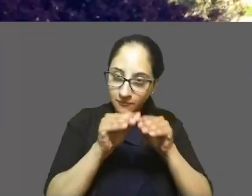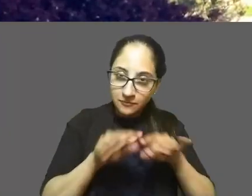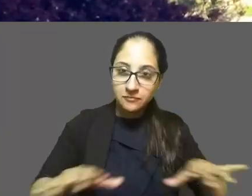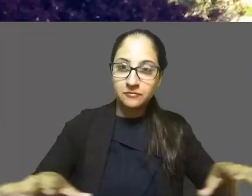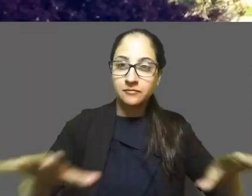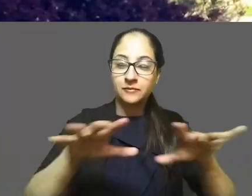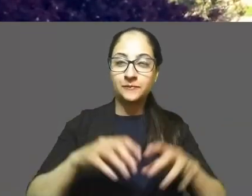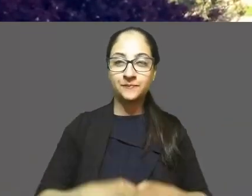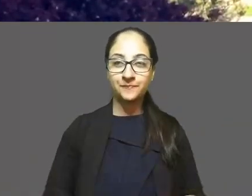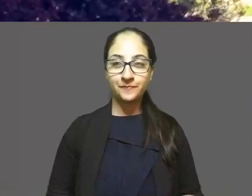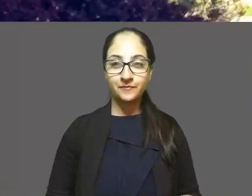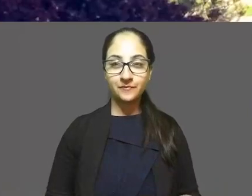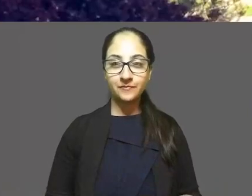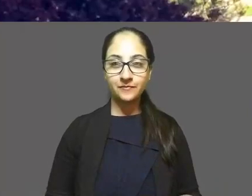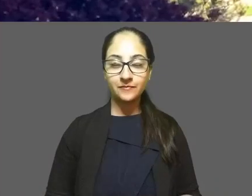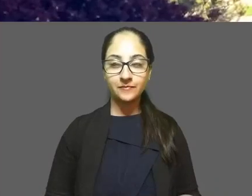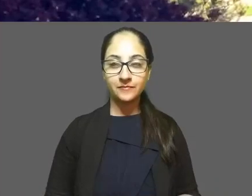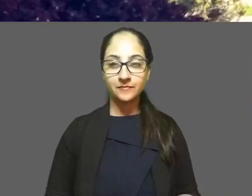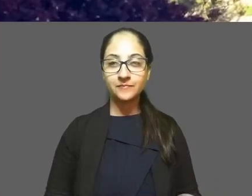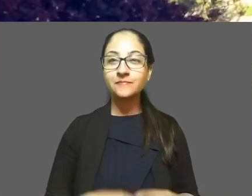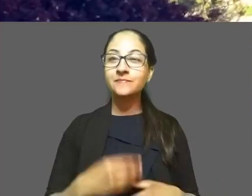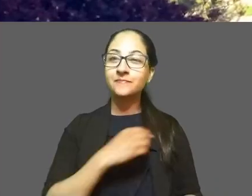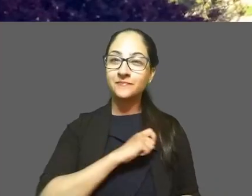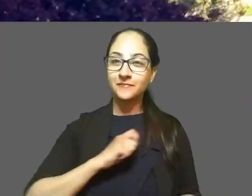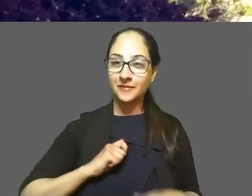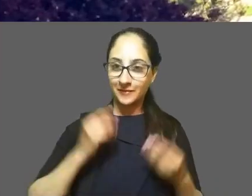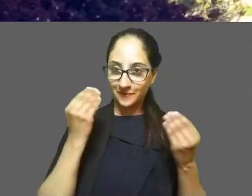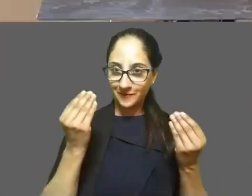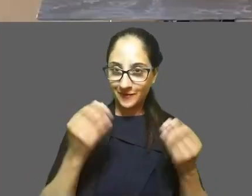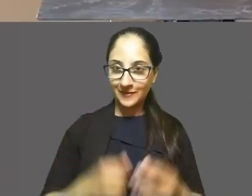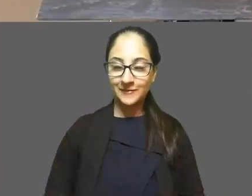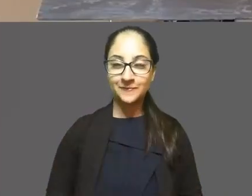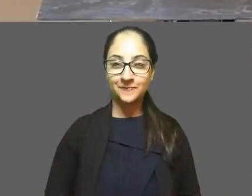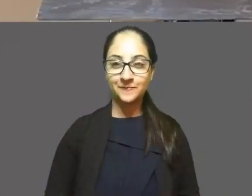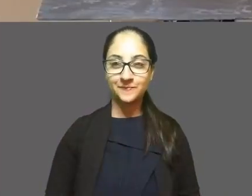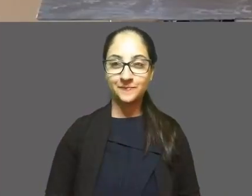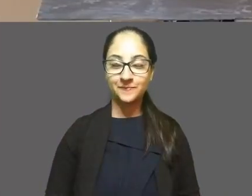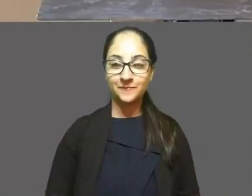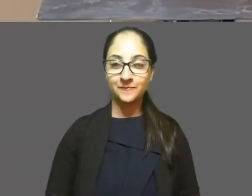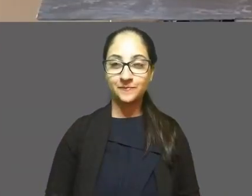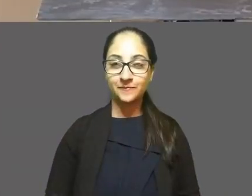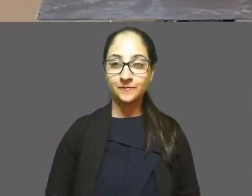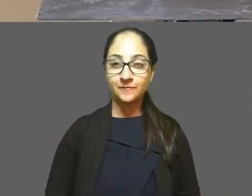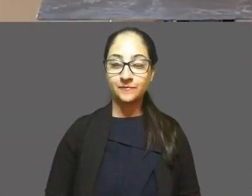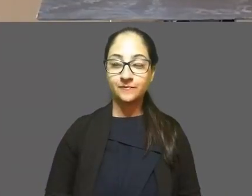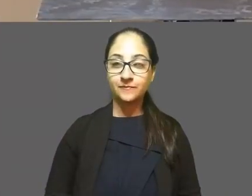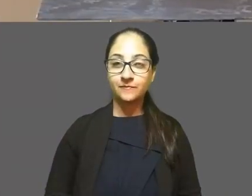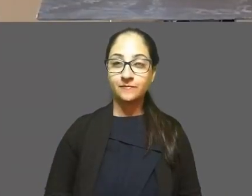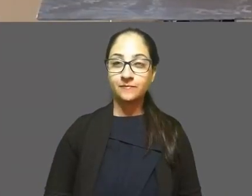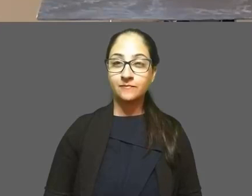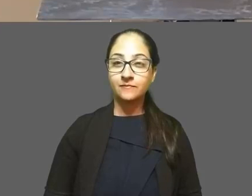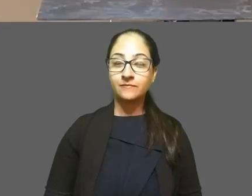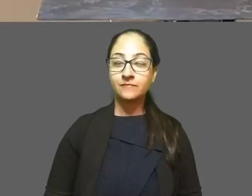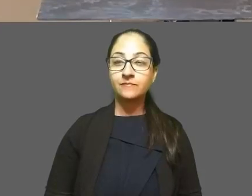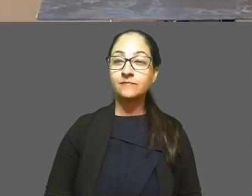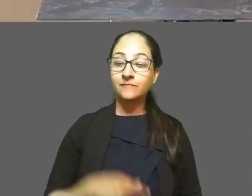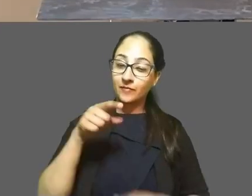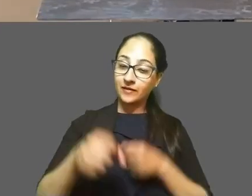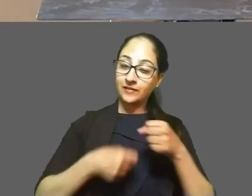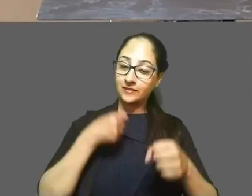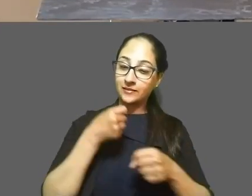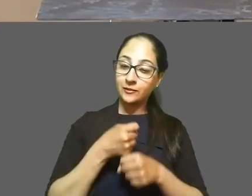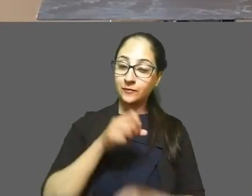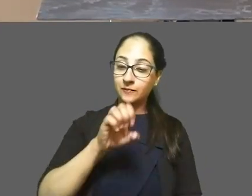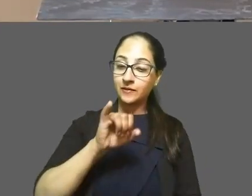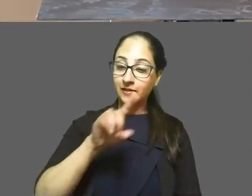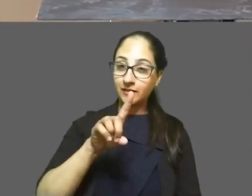your families 1,000 times over. Eid Mubarak. While we will not be able to greet each one of you